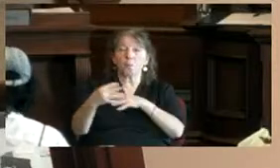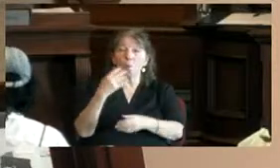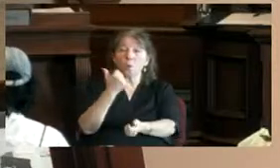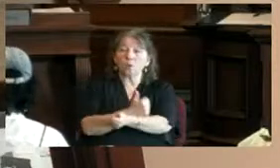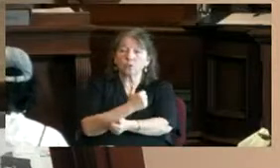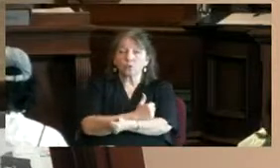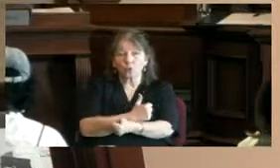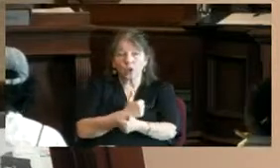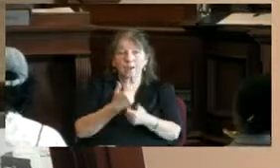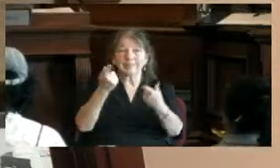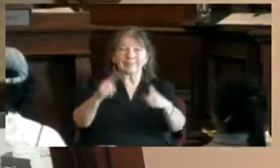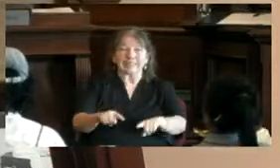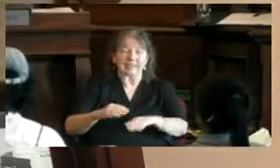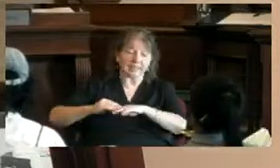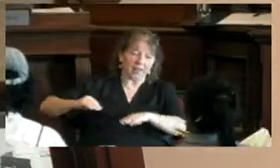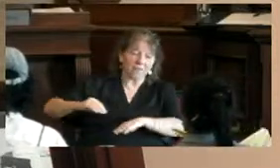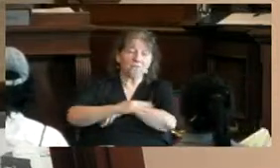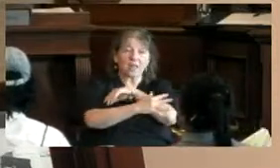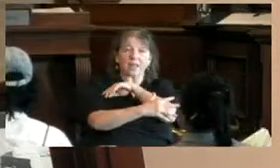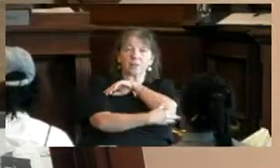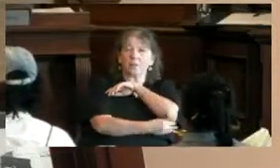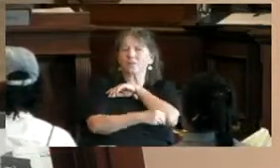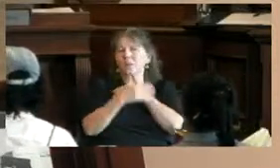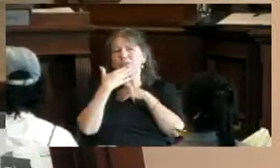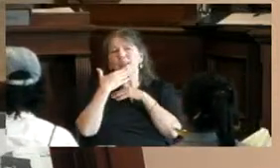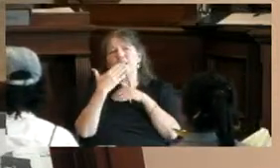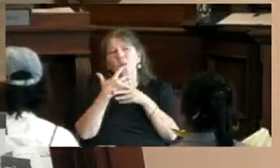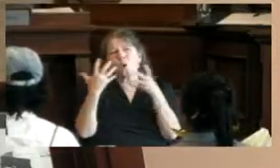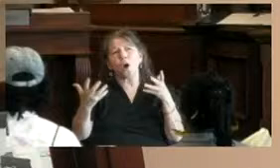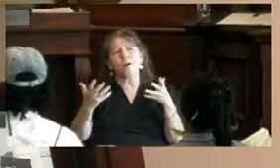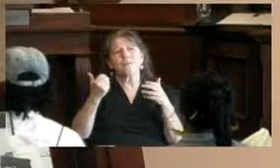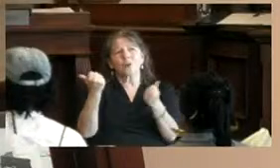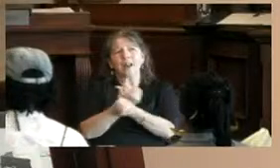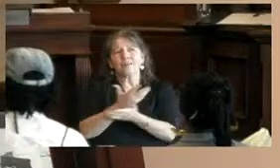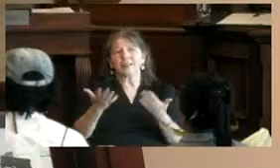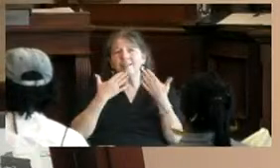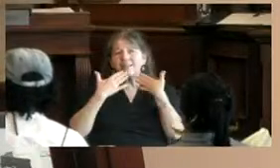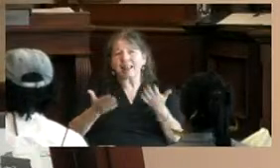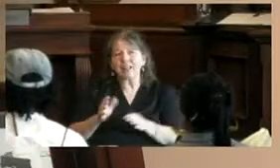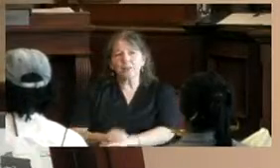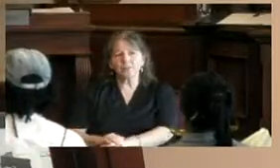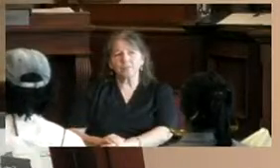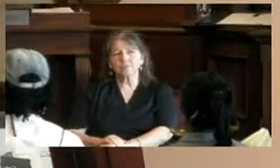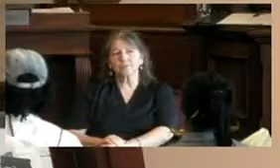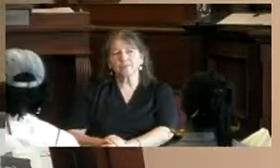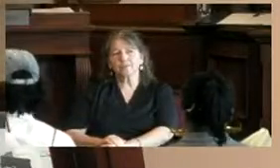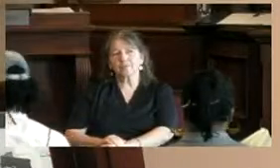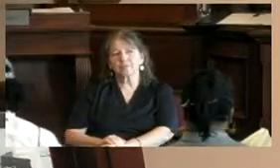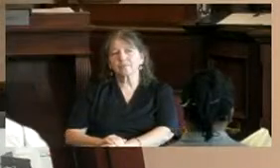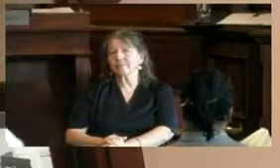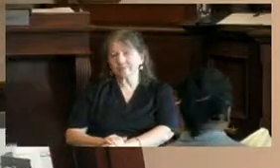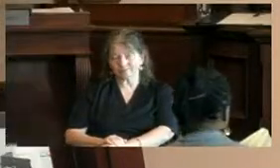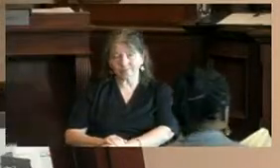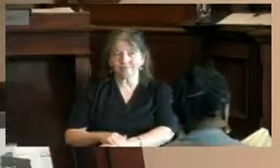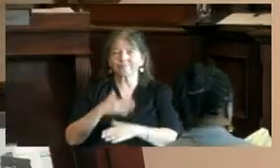had on poverty. So just thank you all for everything that you are doing. Amazing.